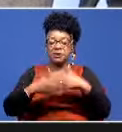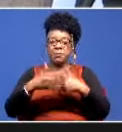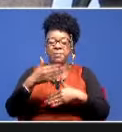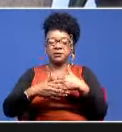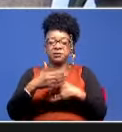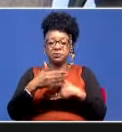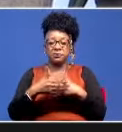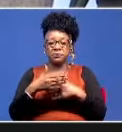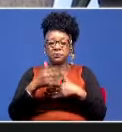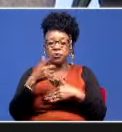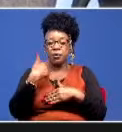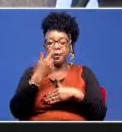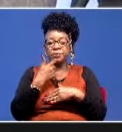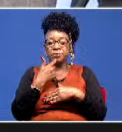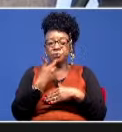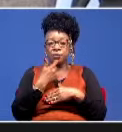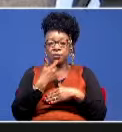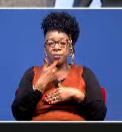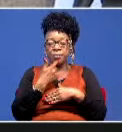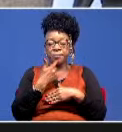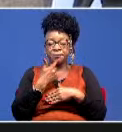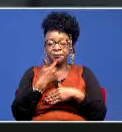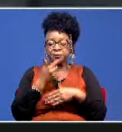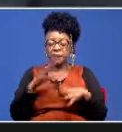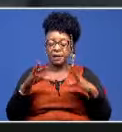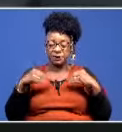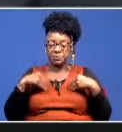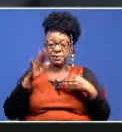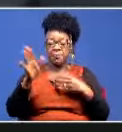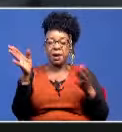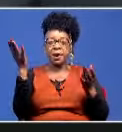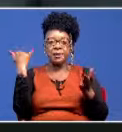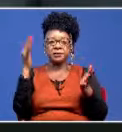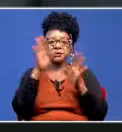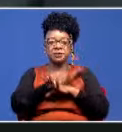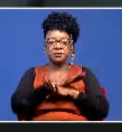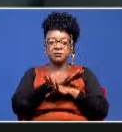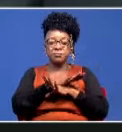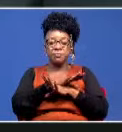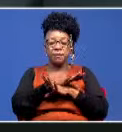those who gave them refuge last night. And so far 27 are in